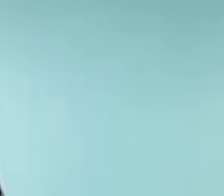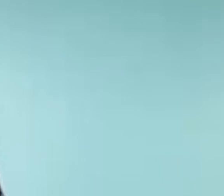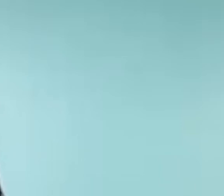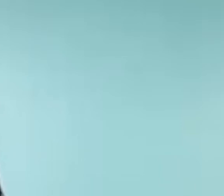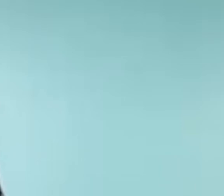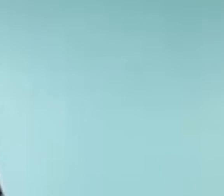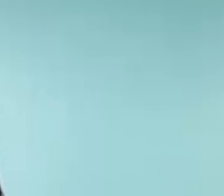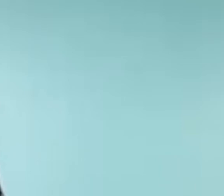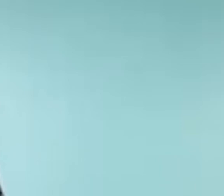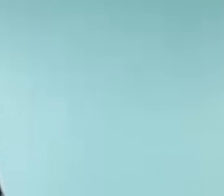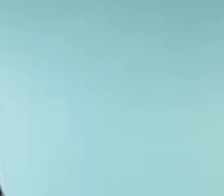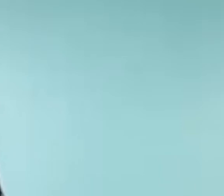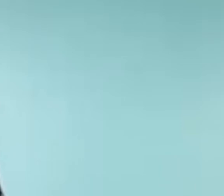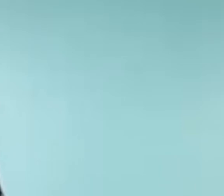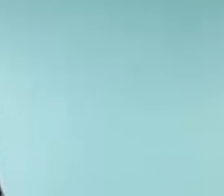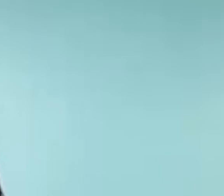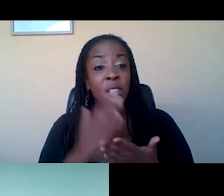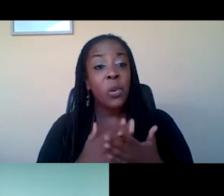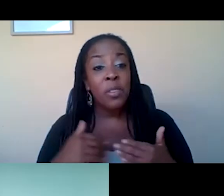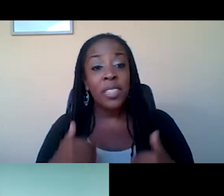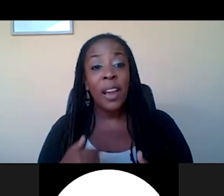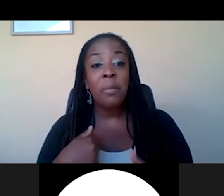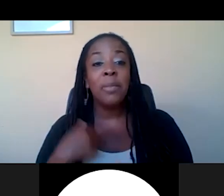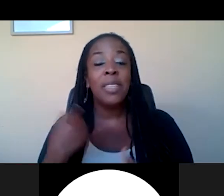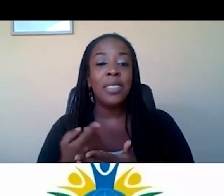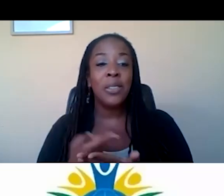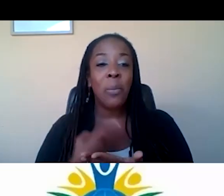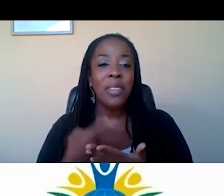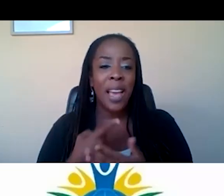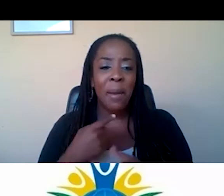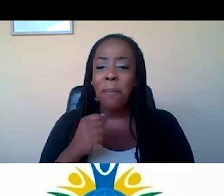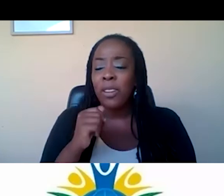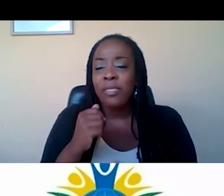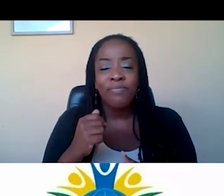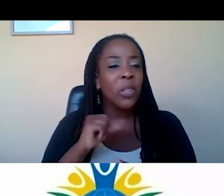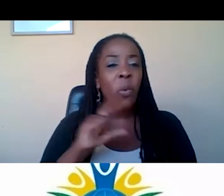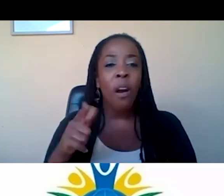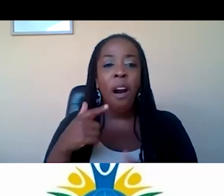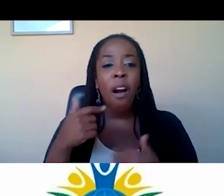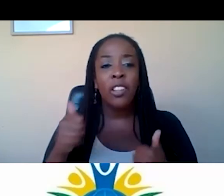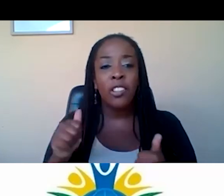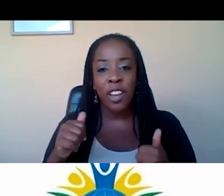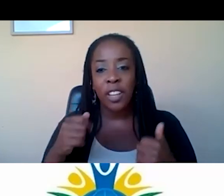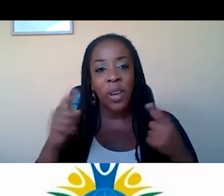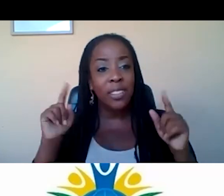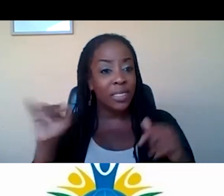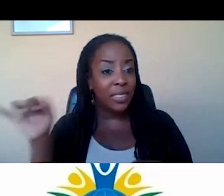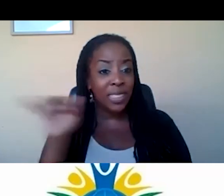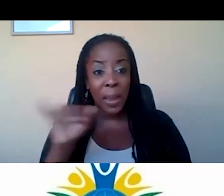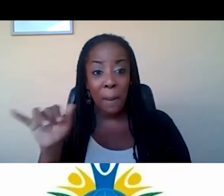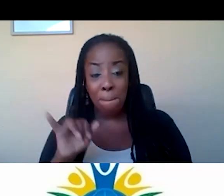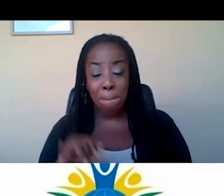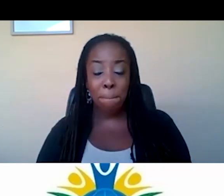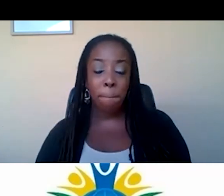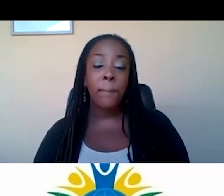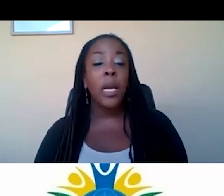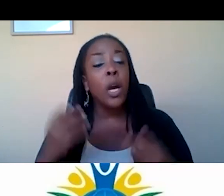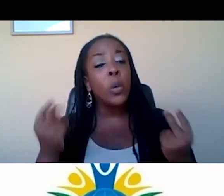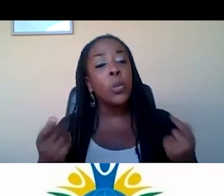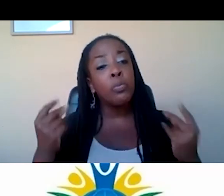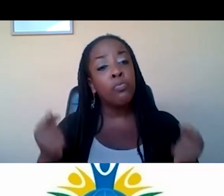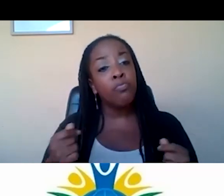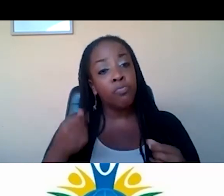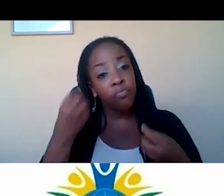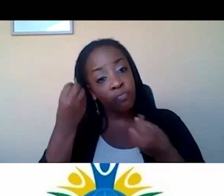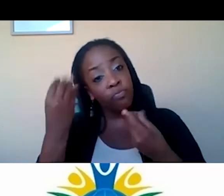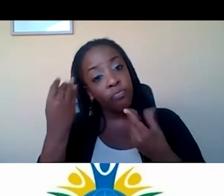but we're all trying to achieve the same goal. So just quickly to tell you some of the things that we